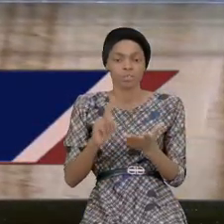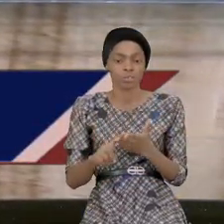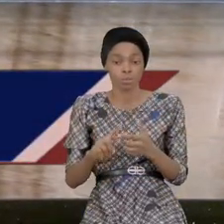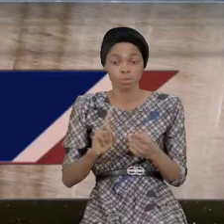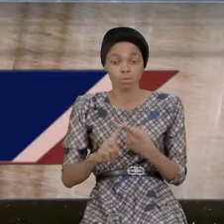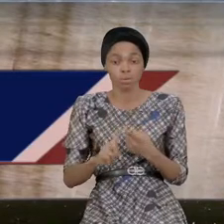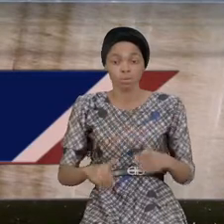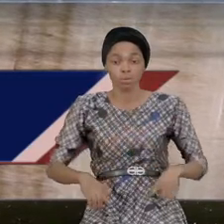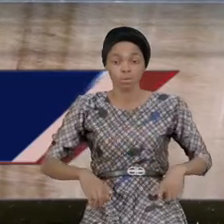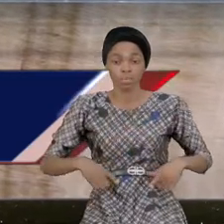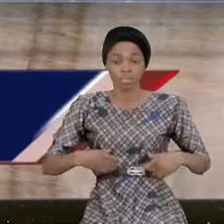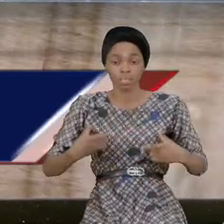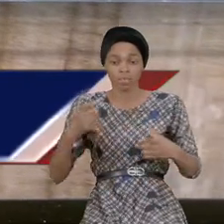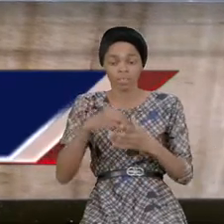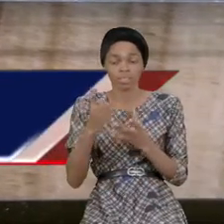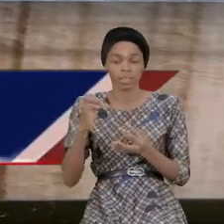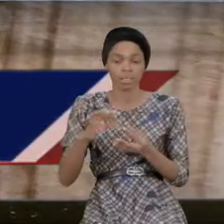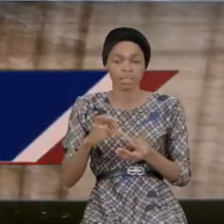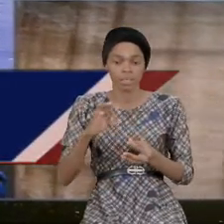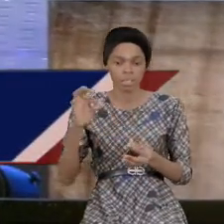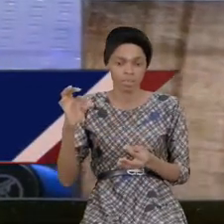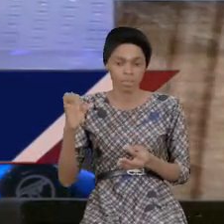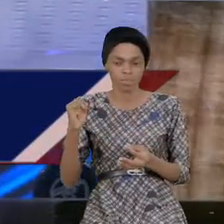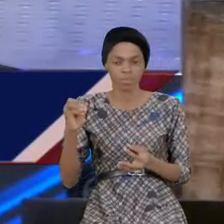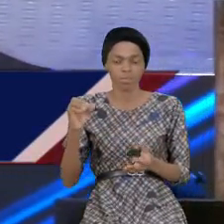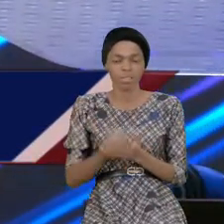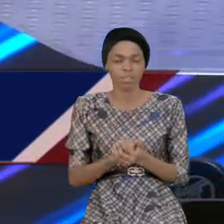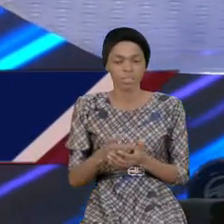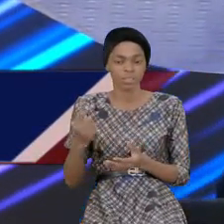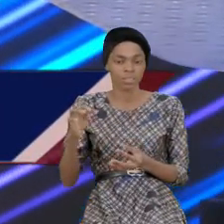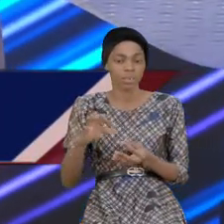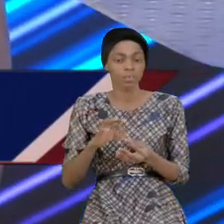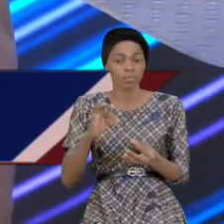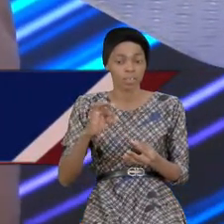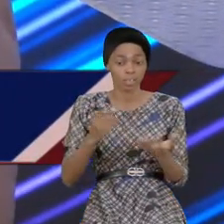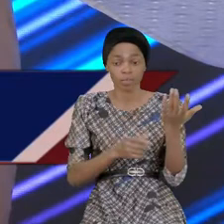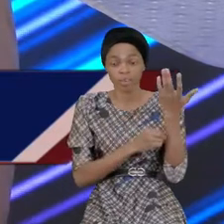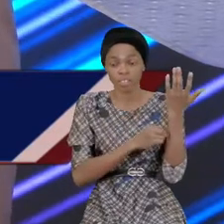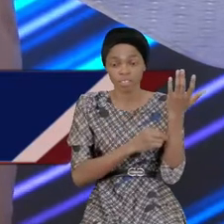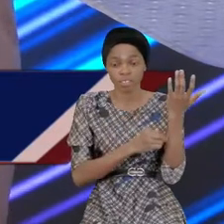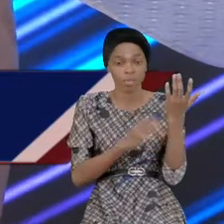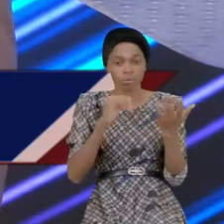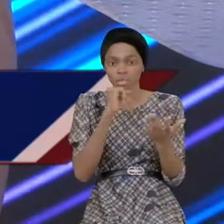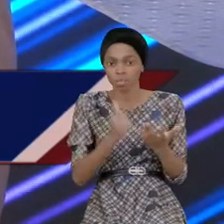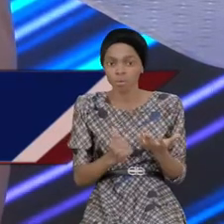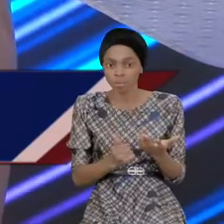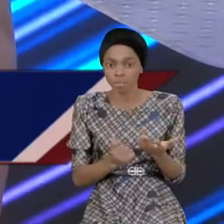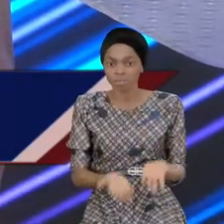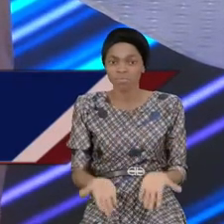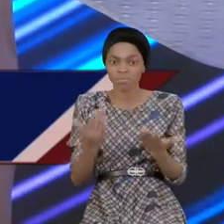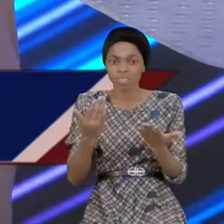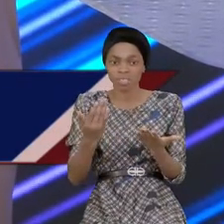in the spirit, so that the flesh will not raise up its ugly